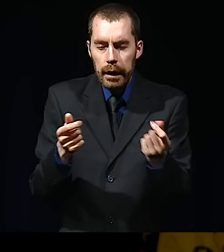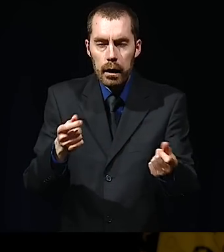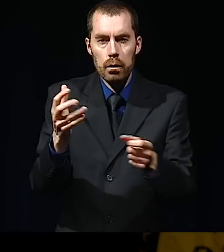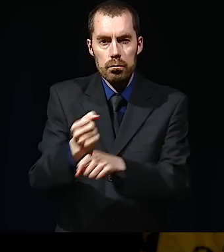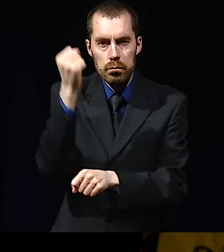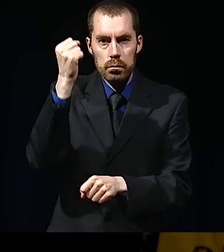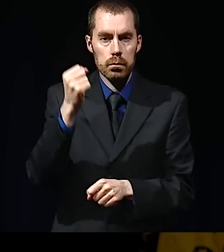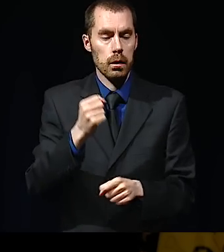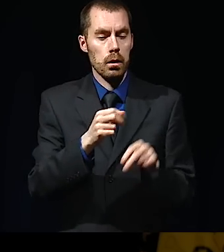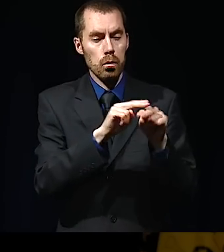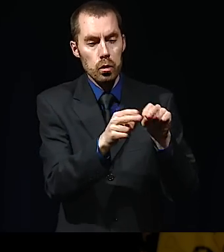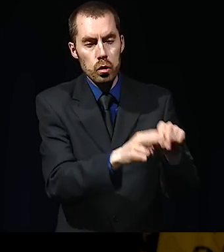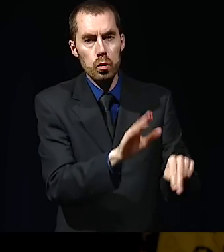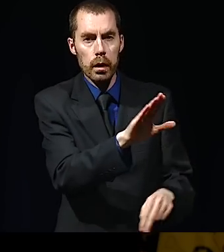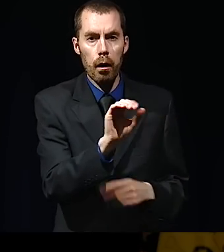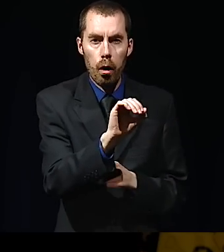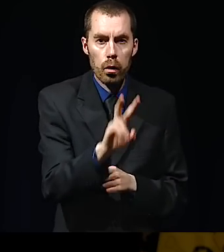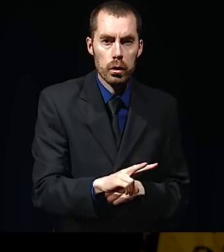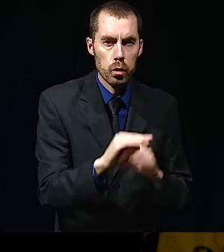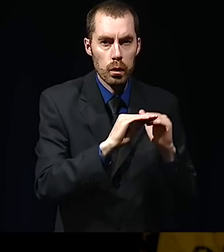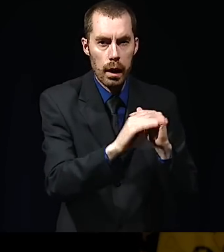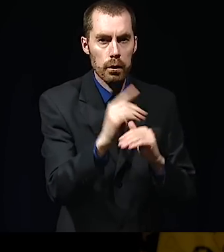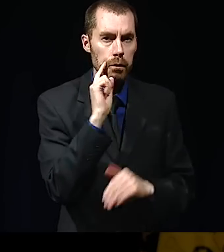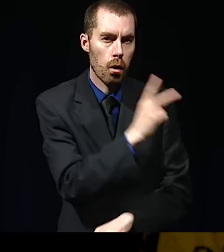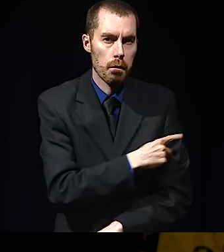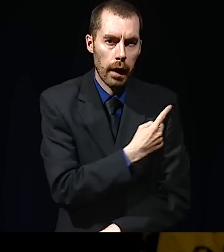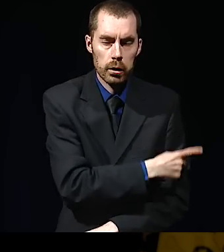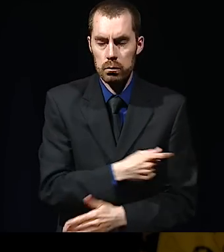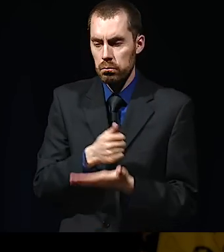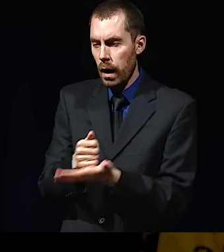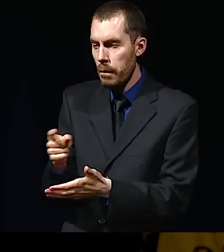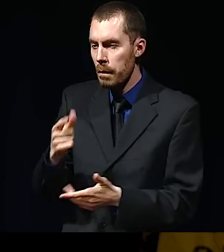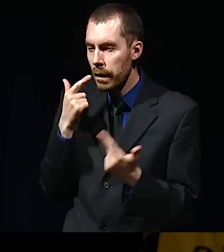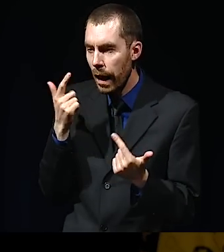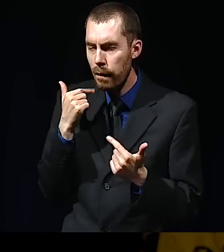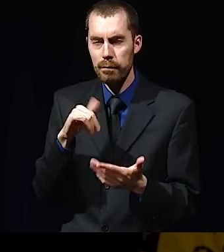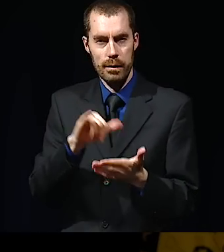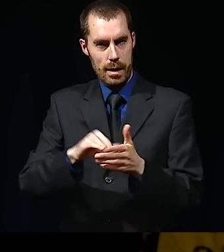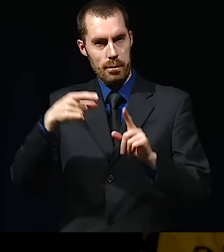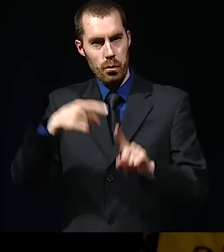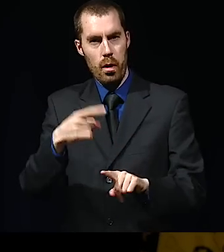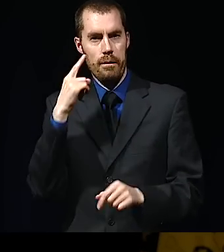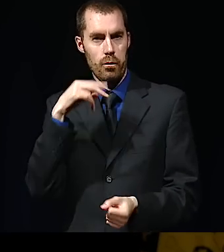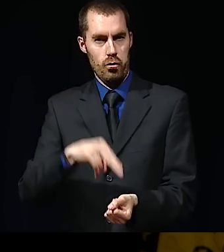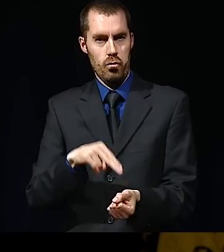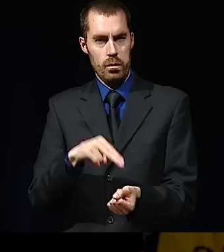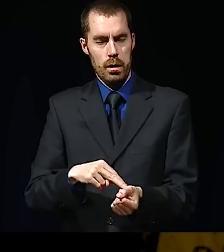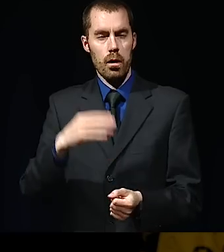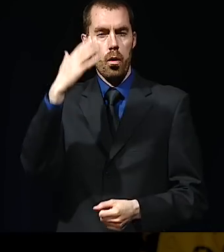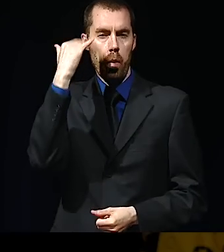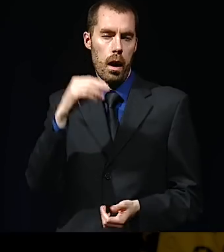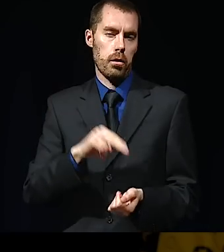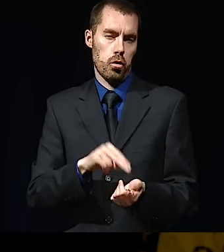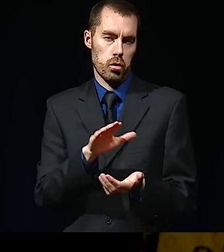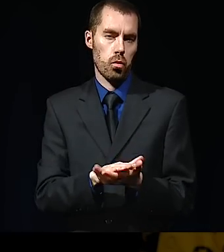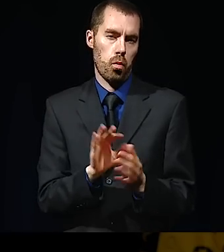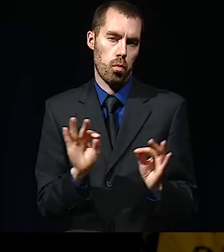titrating someone off of oxygen or making someone laugh. That is what nursing is about and what makes nursing school worth